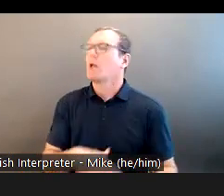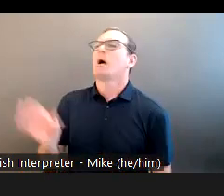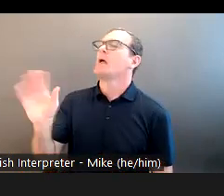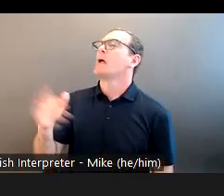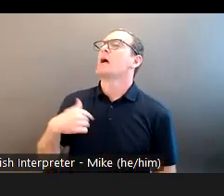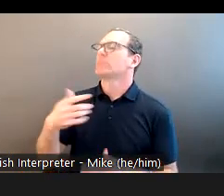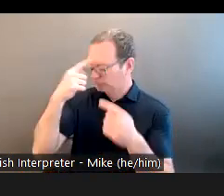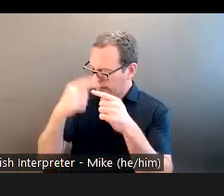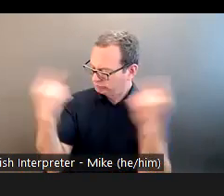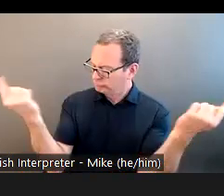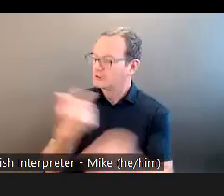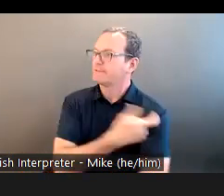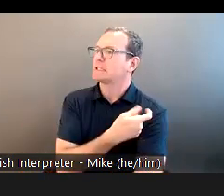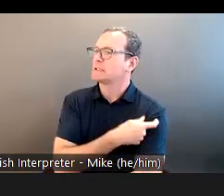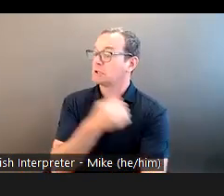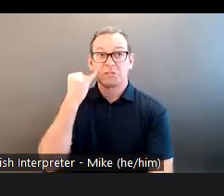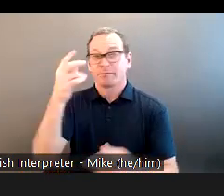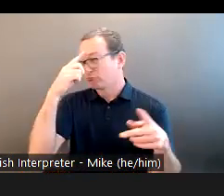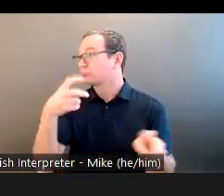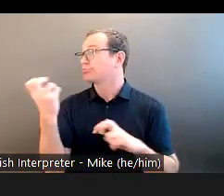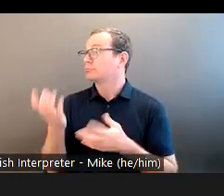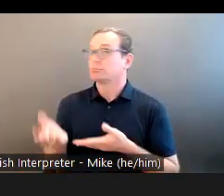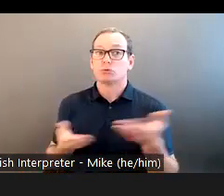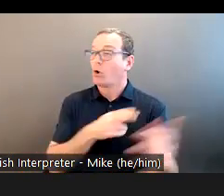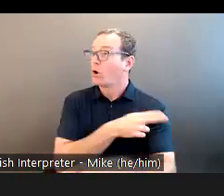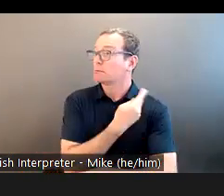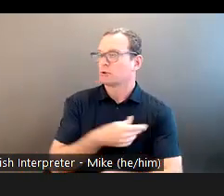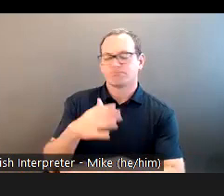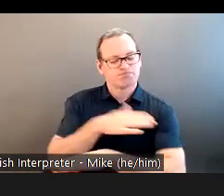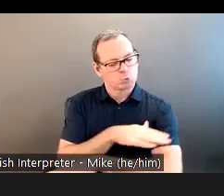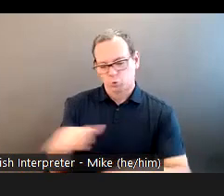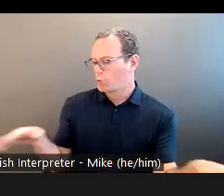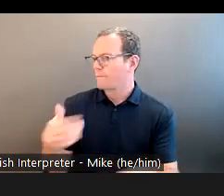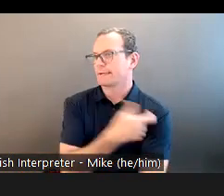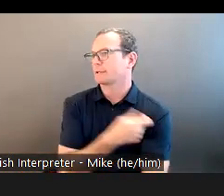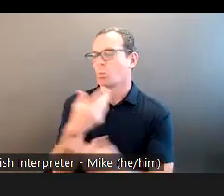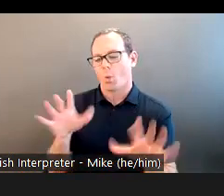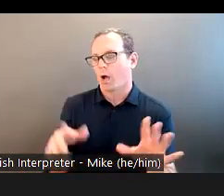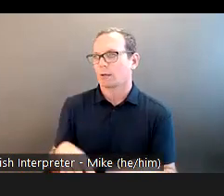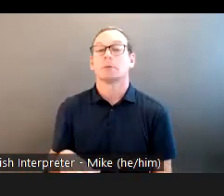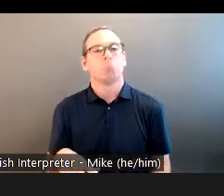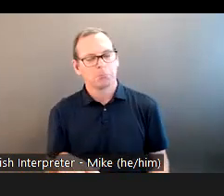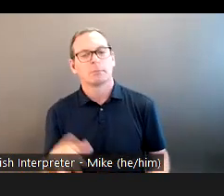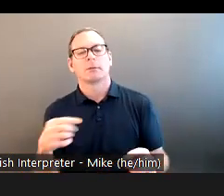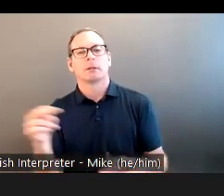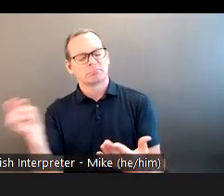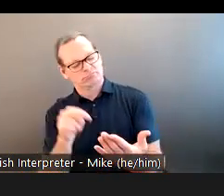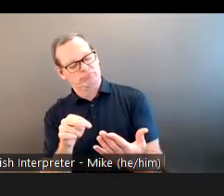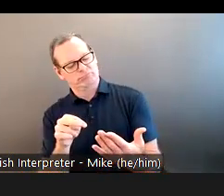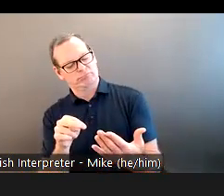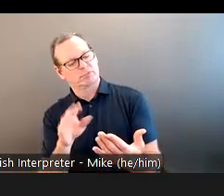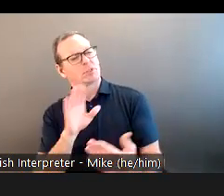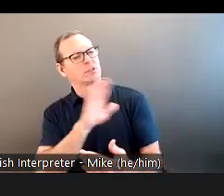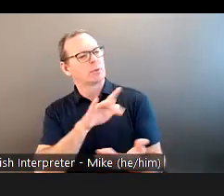any if I'm in hospital. Yet when you see their medical records and you're acting for them, you see they've gotten a tetanus shot every 10 years their